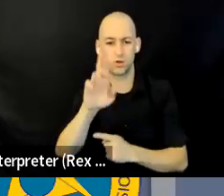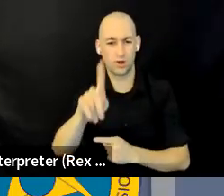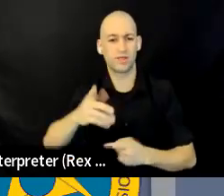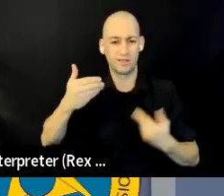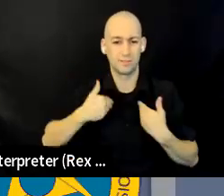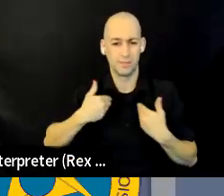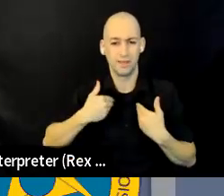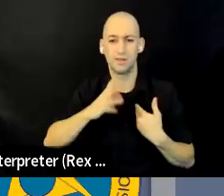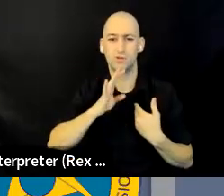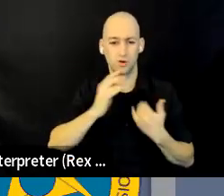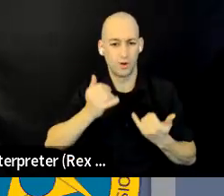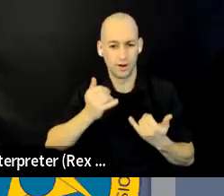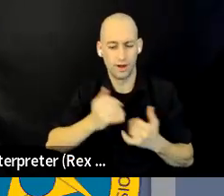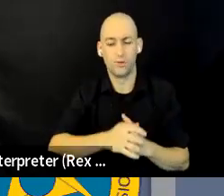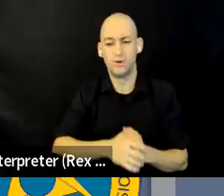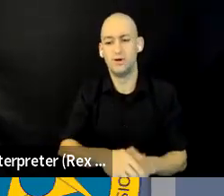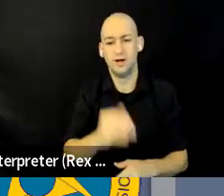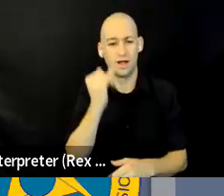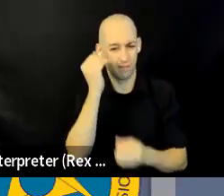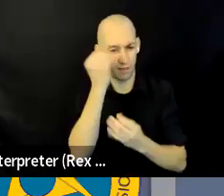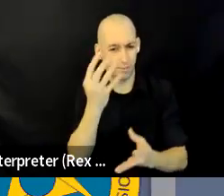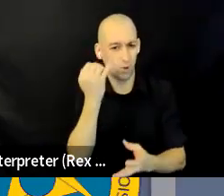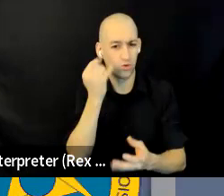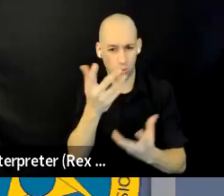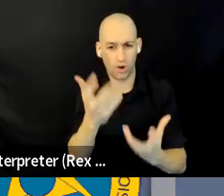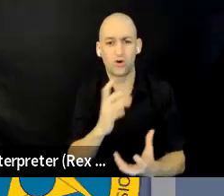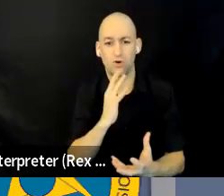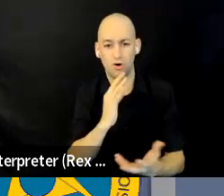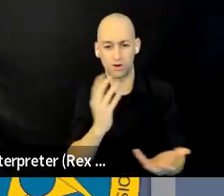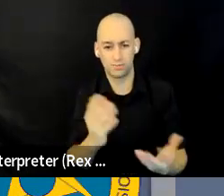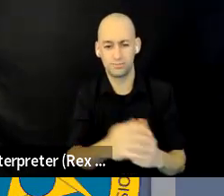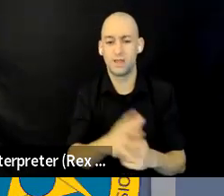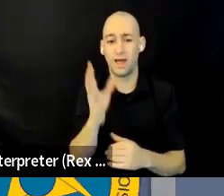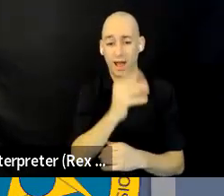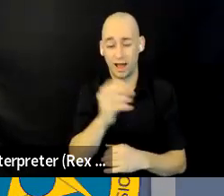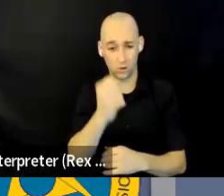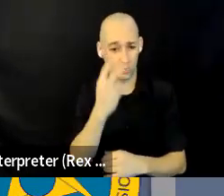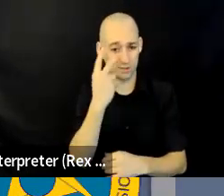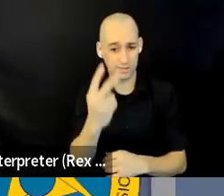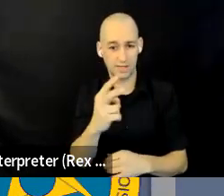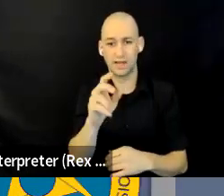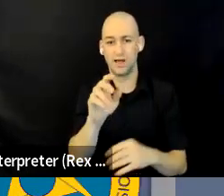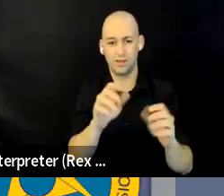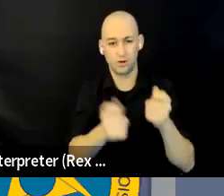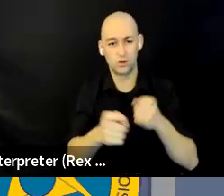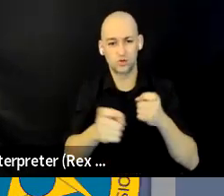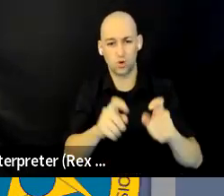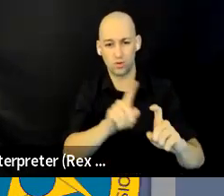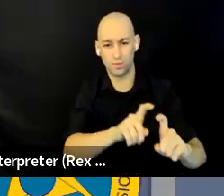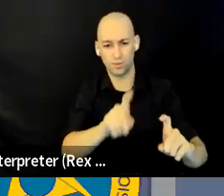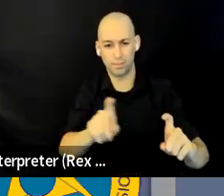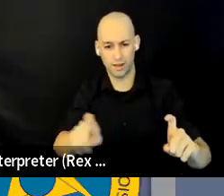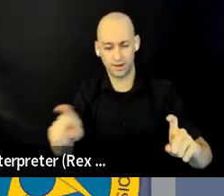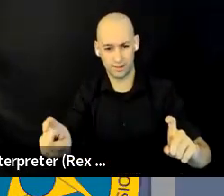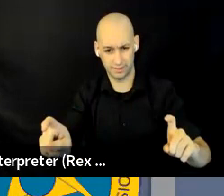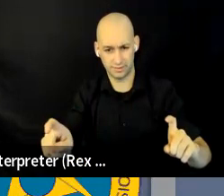us know you want to comment on an item. For those attending via Zoom, you should see the webinar control panel, likely located at the bottom of your screen. There you'll